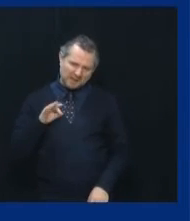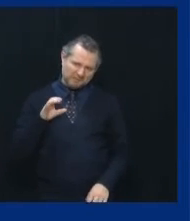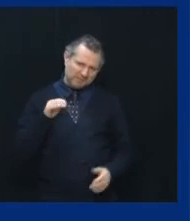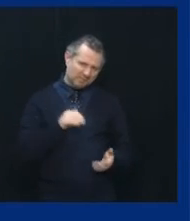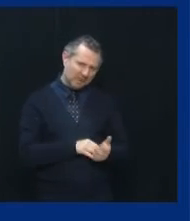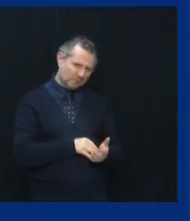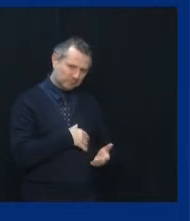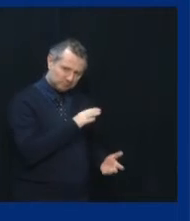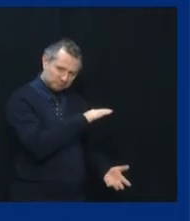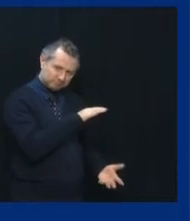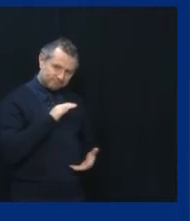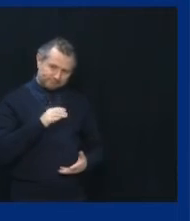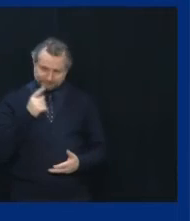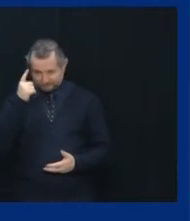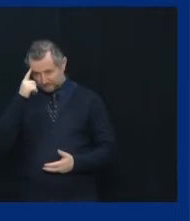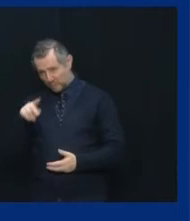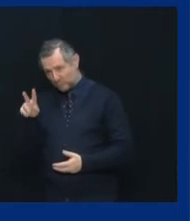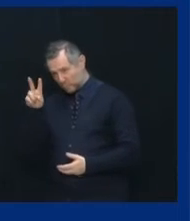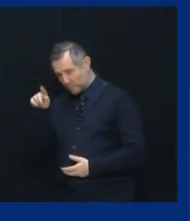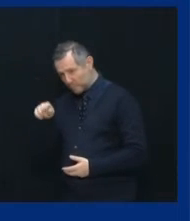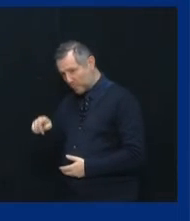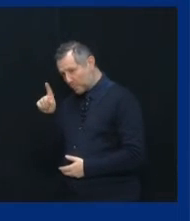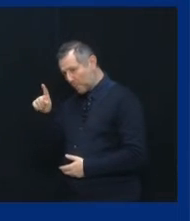for 2.1 million